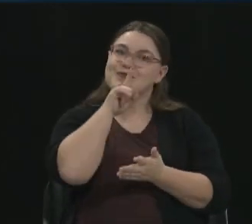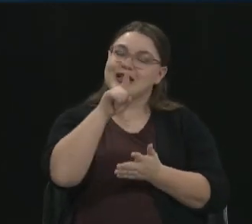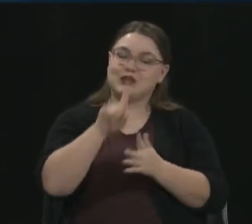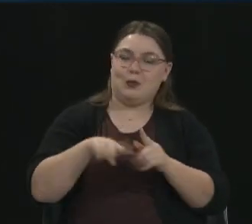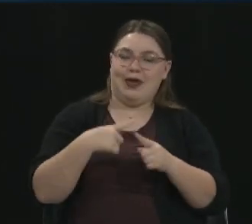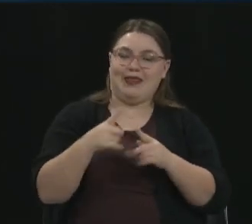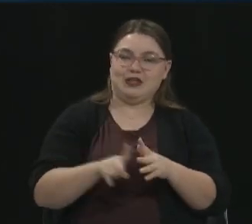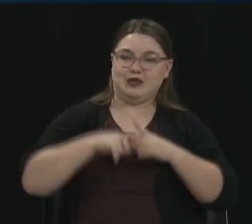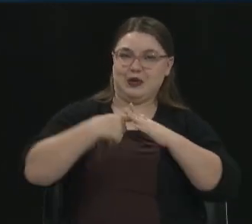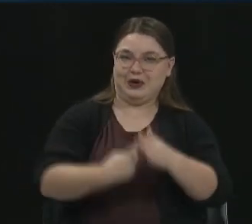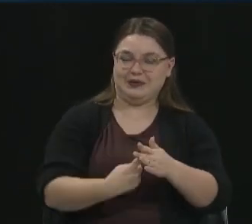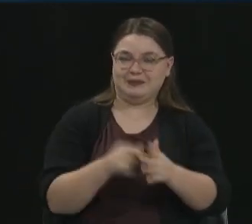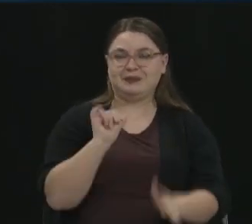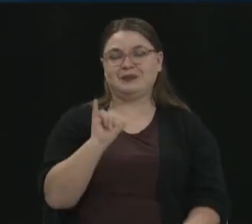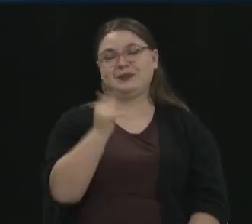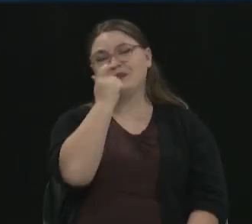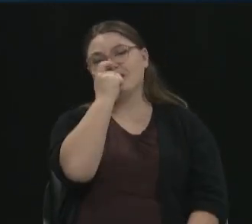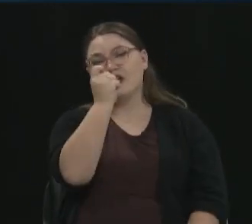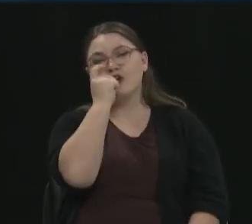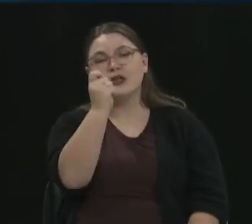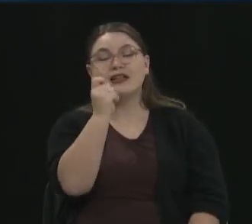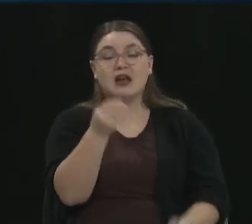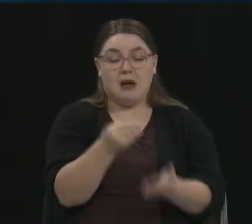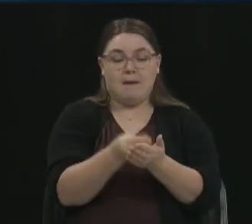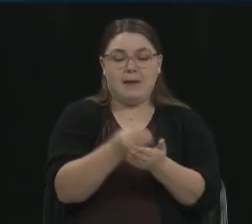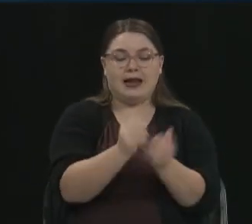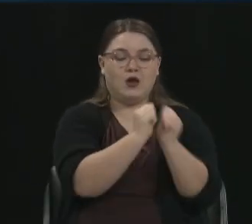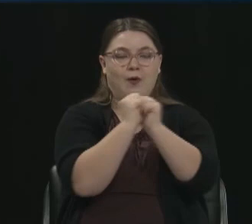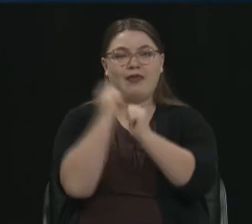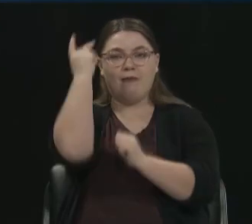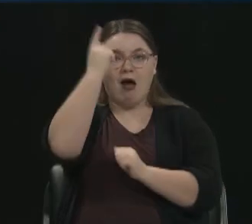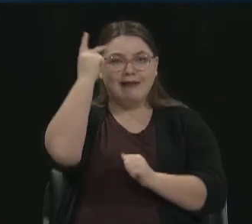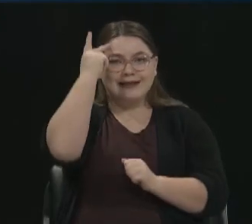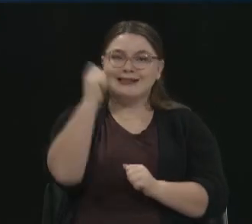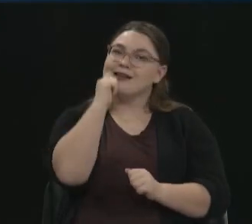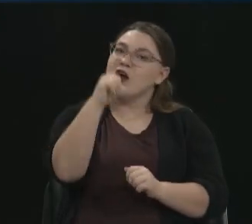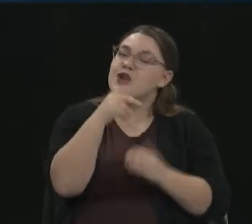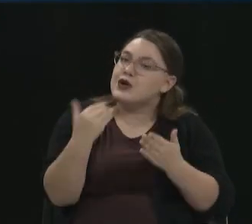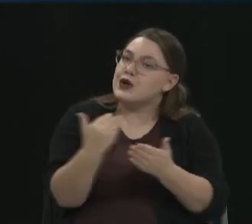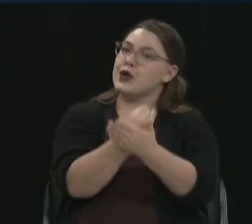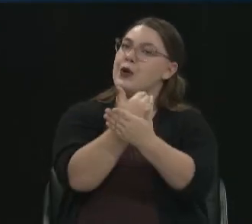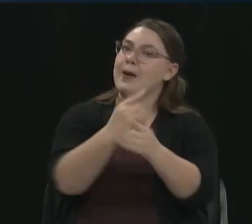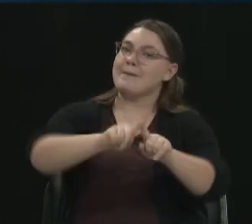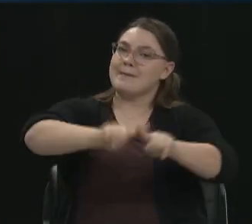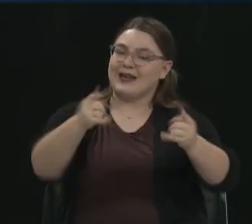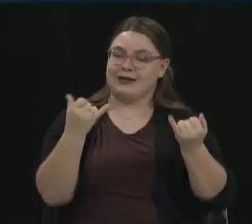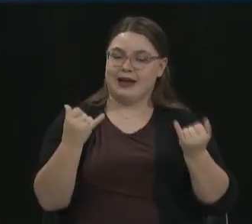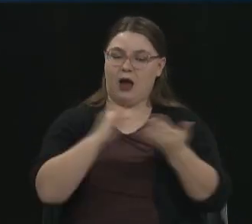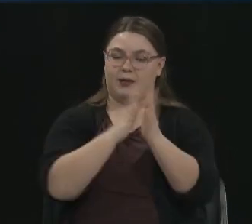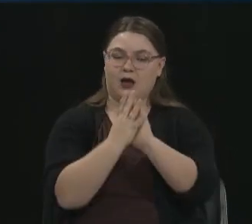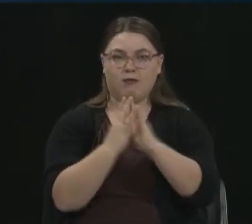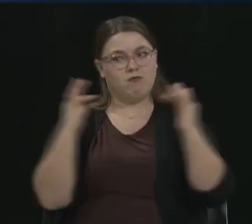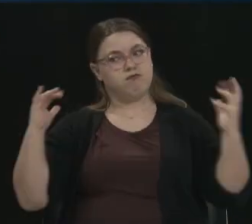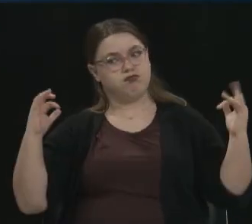it's interesting. Money in politics isn't brand new, but it's becoming more complicated.